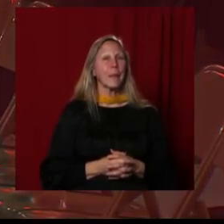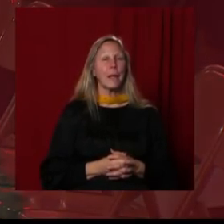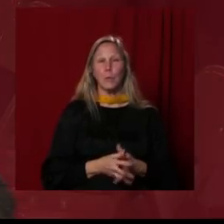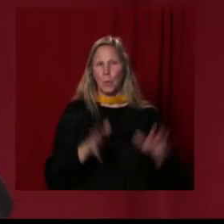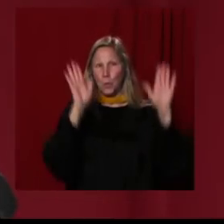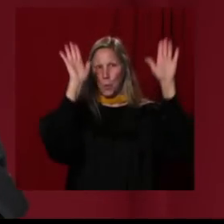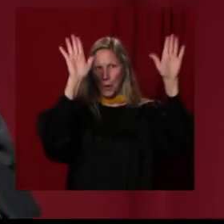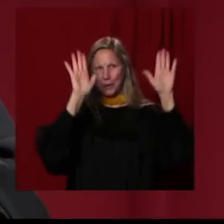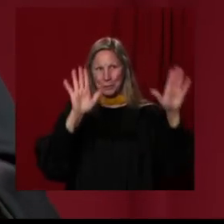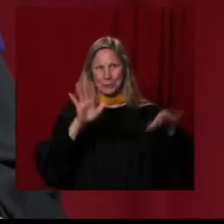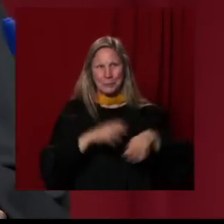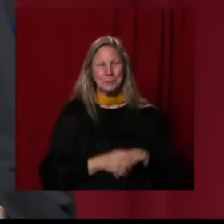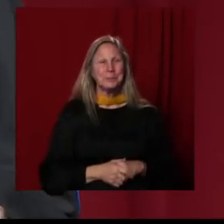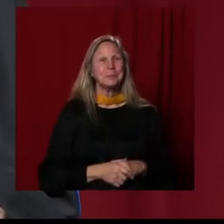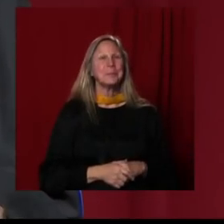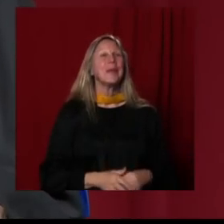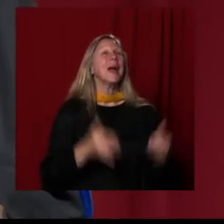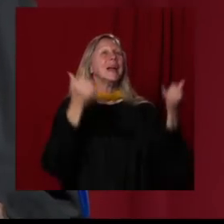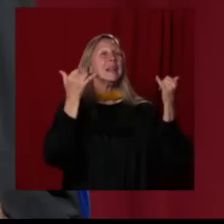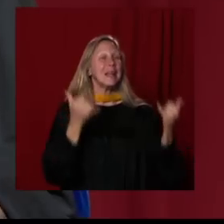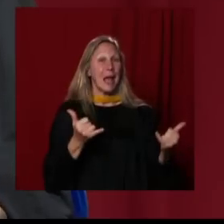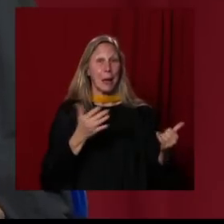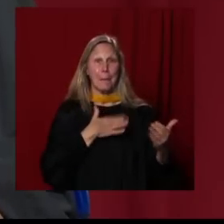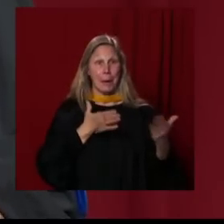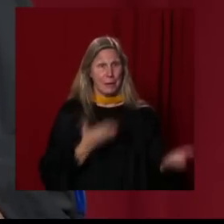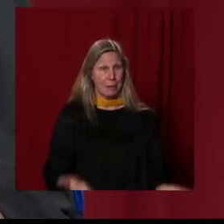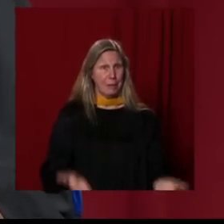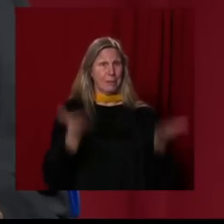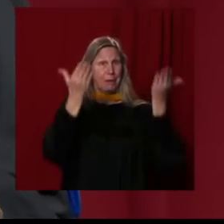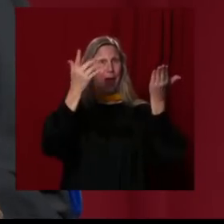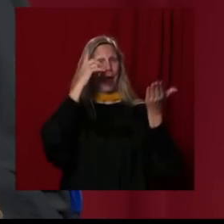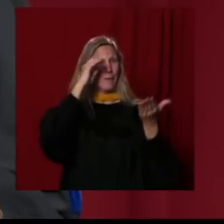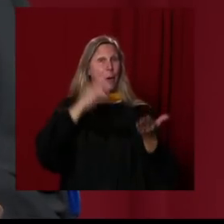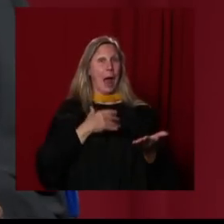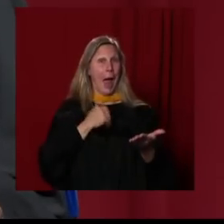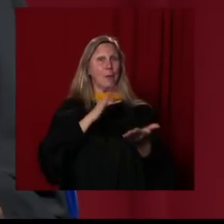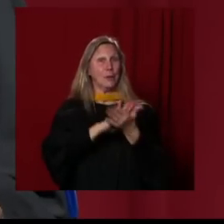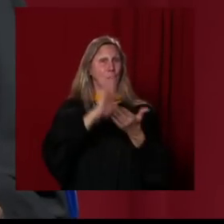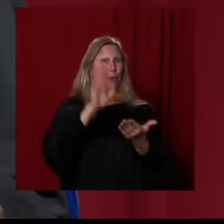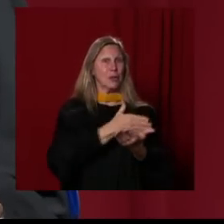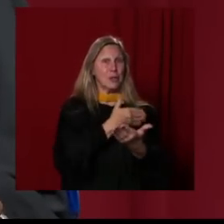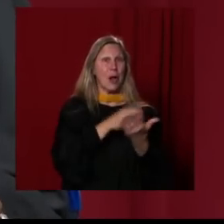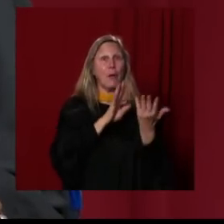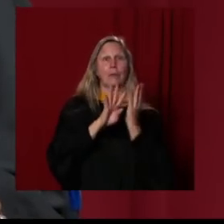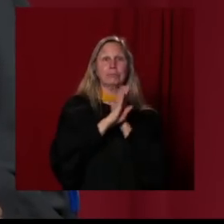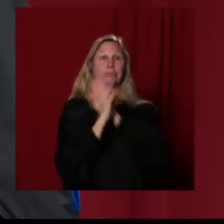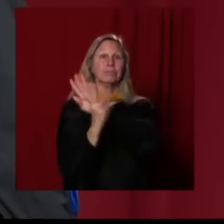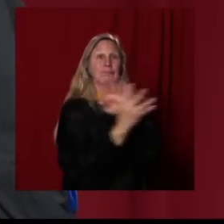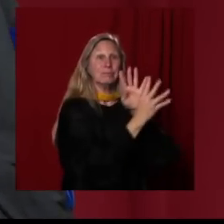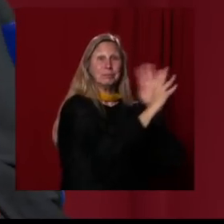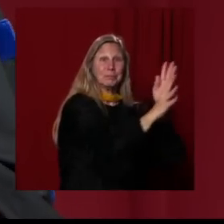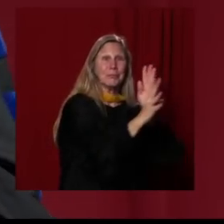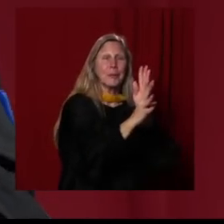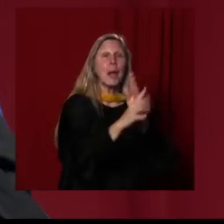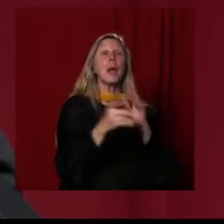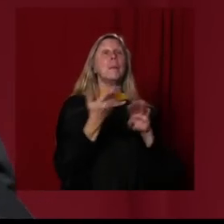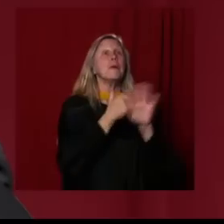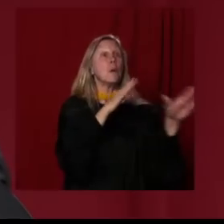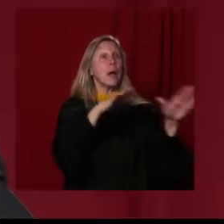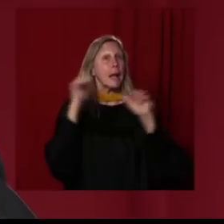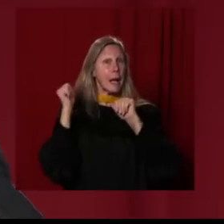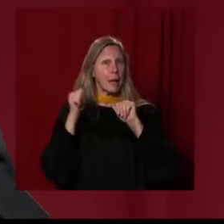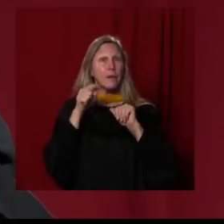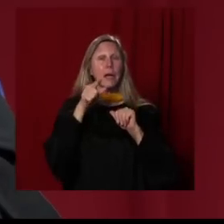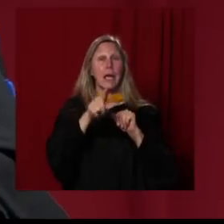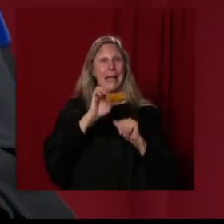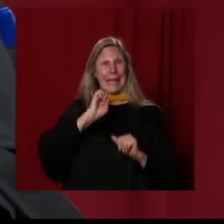Wonderful. Now may I ask everyone to please stand for the alma mater and recessional march before exiting Bud Walton Arena